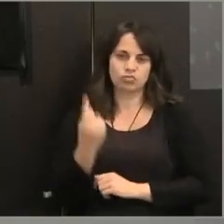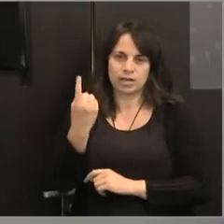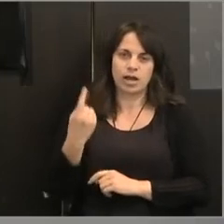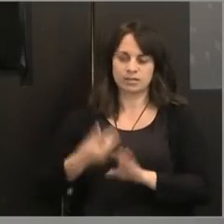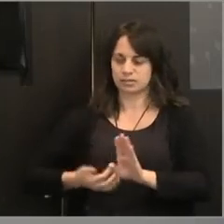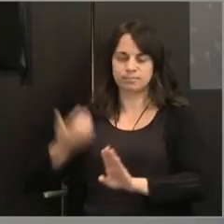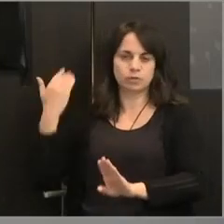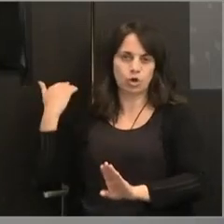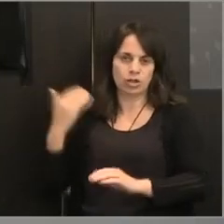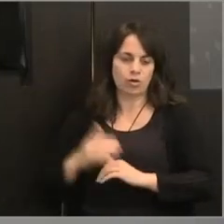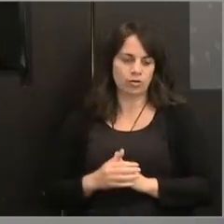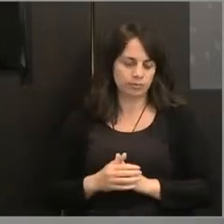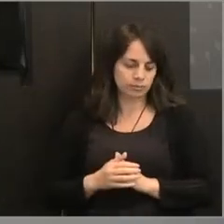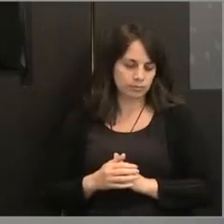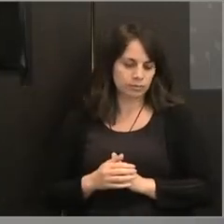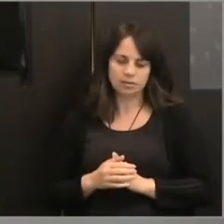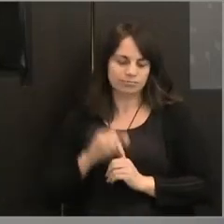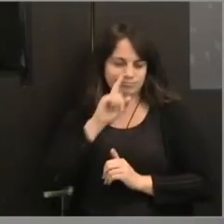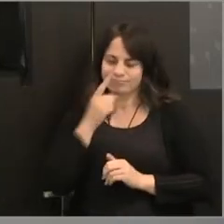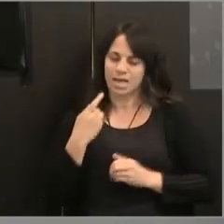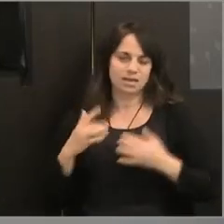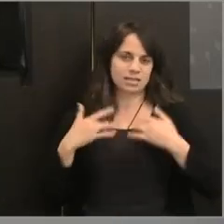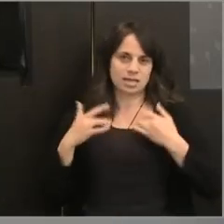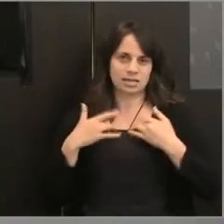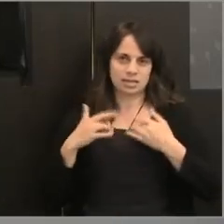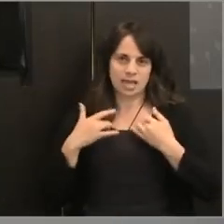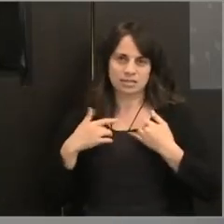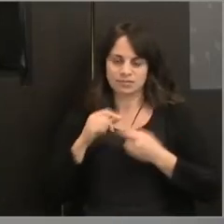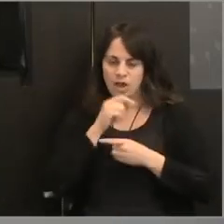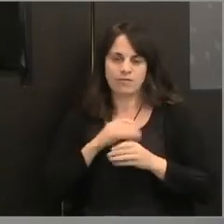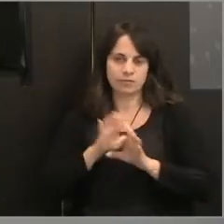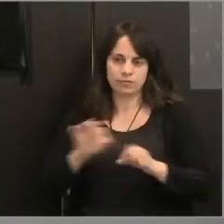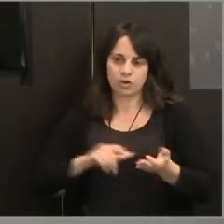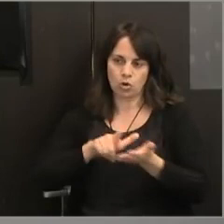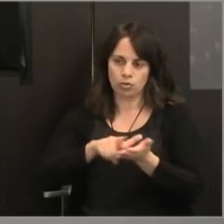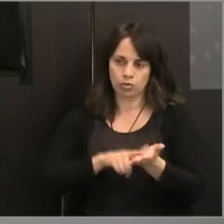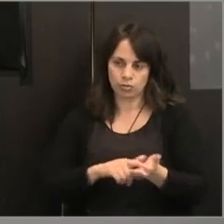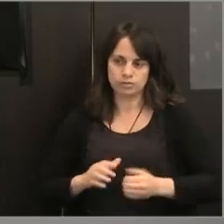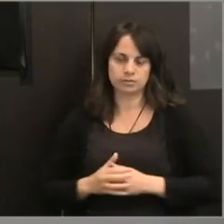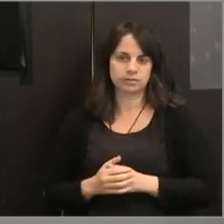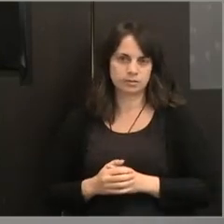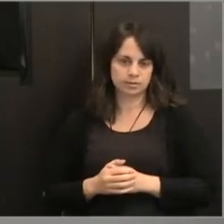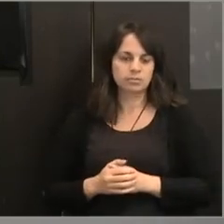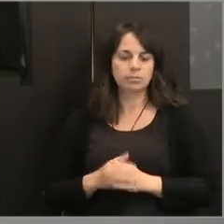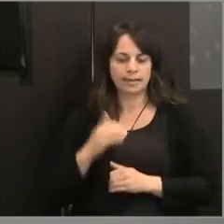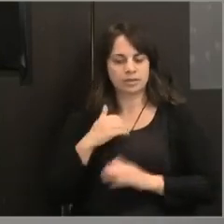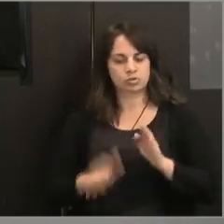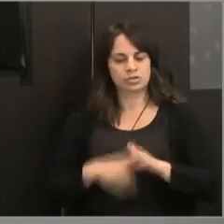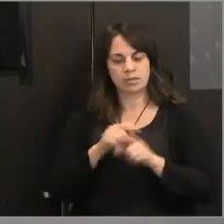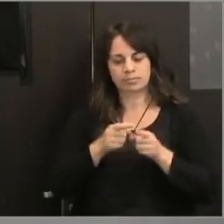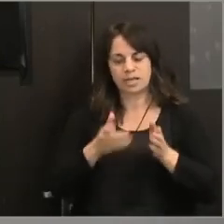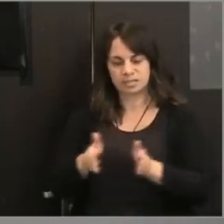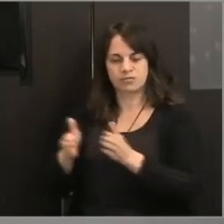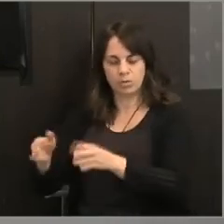early on that it cannot survive in a lawless state. They therefore establish ways of